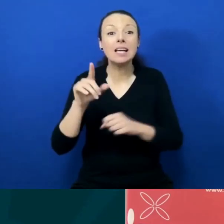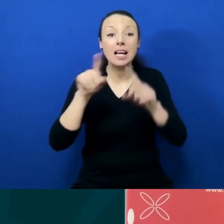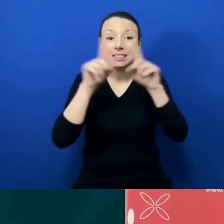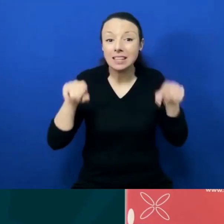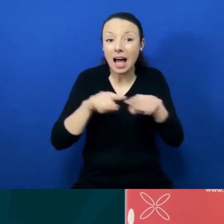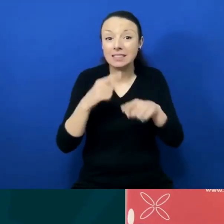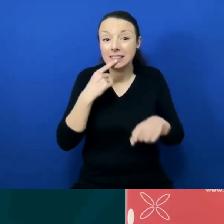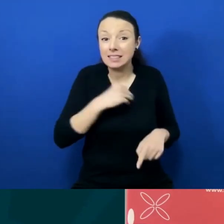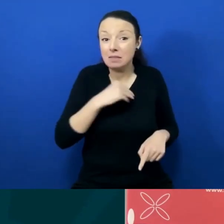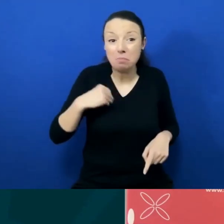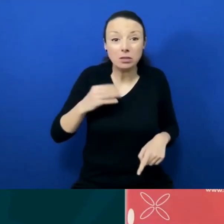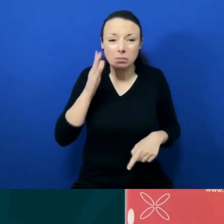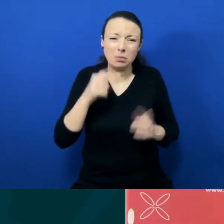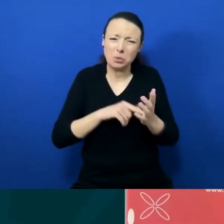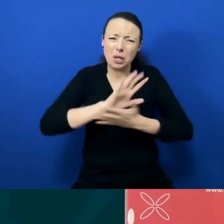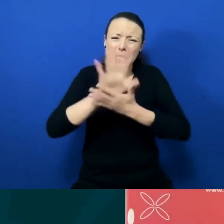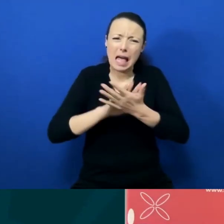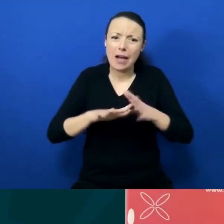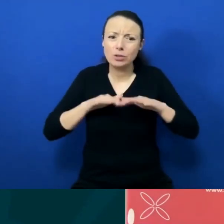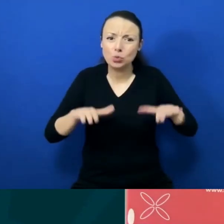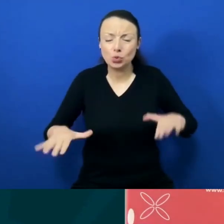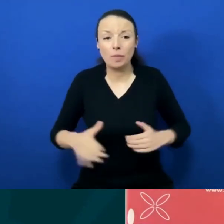will be also translated in Polish.